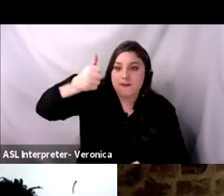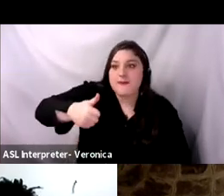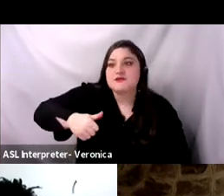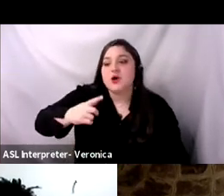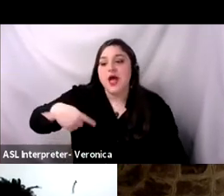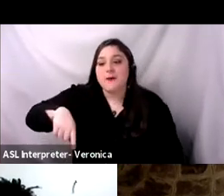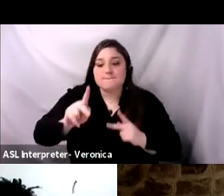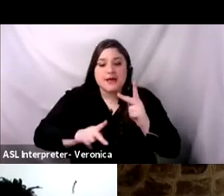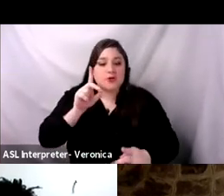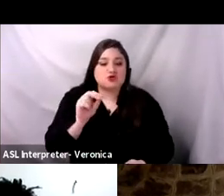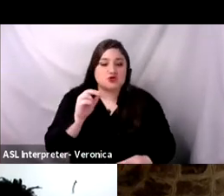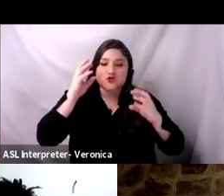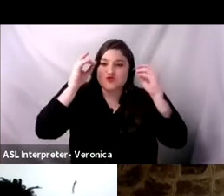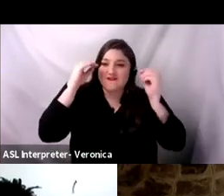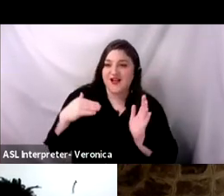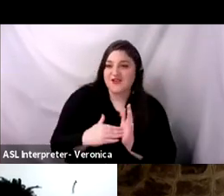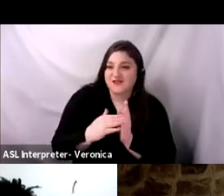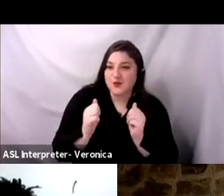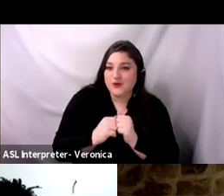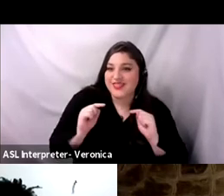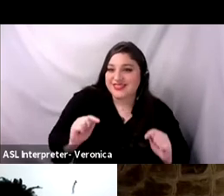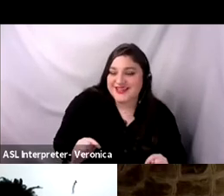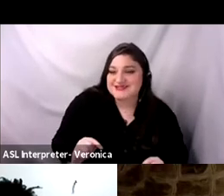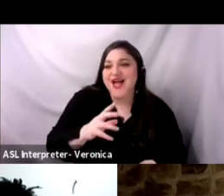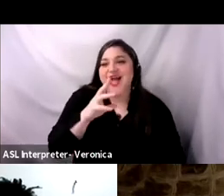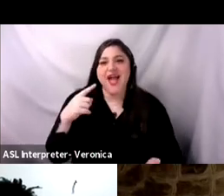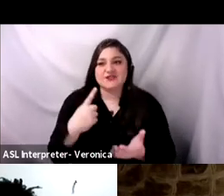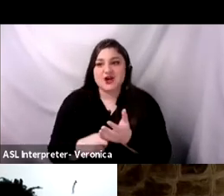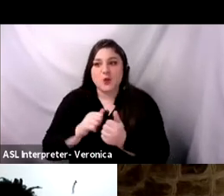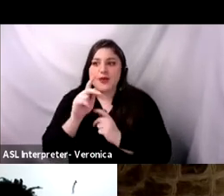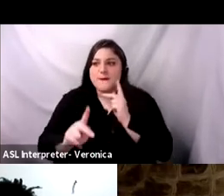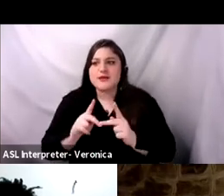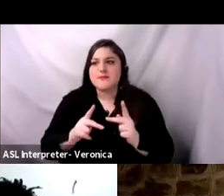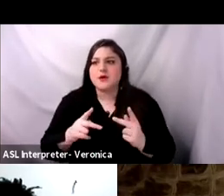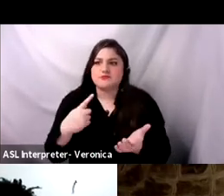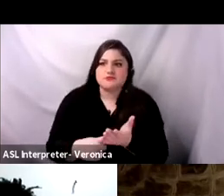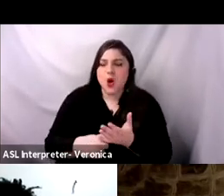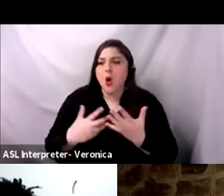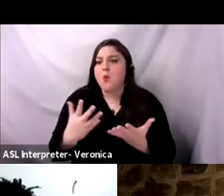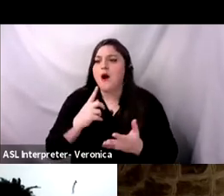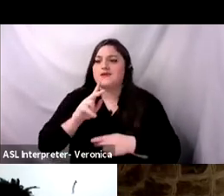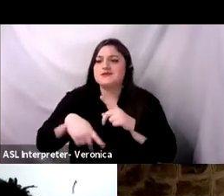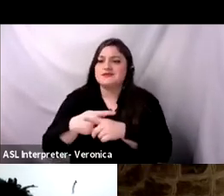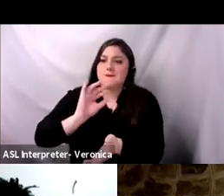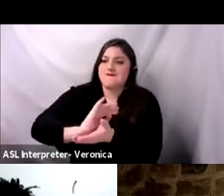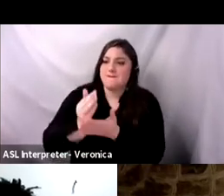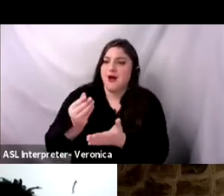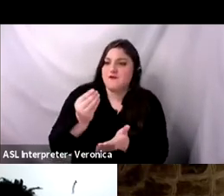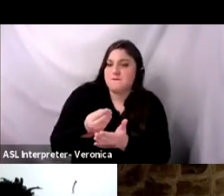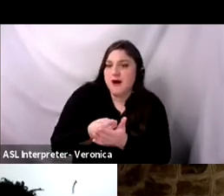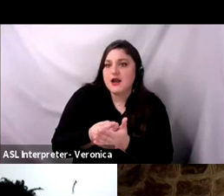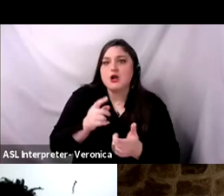lot of on this, and especially talking to people about what is the amount of money that would move them out of their